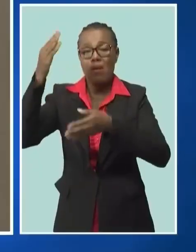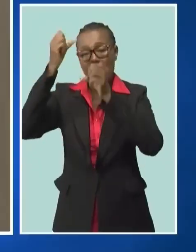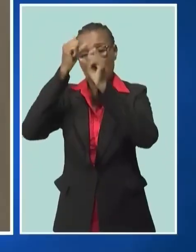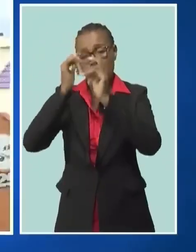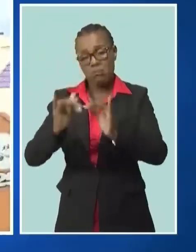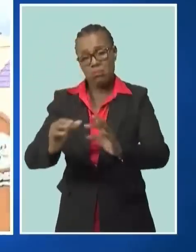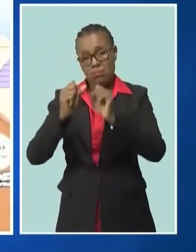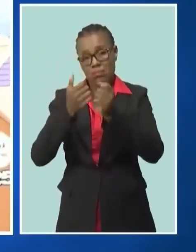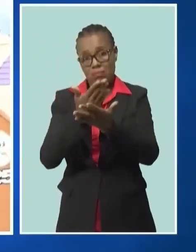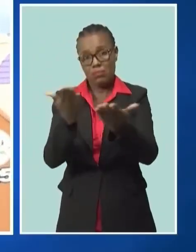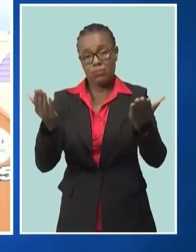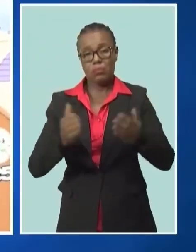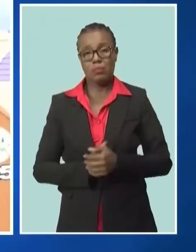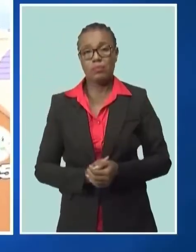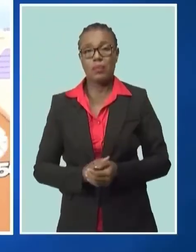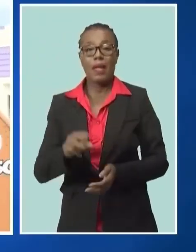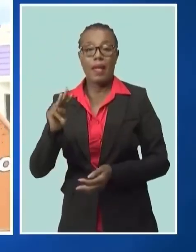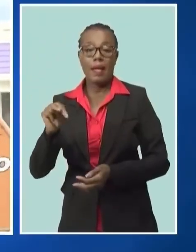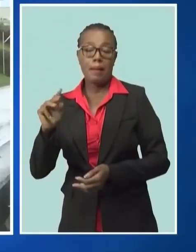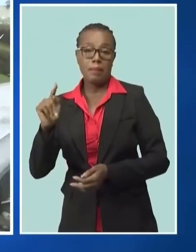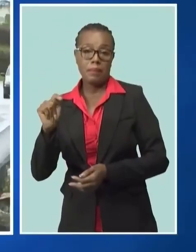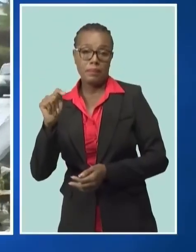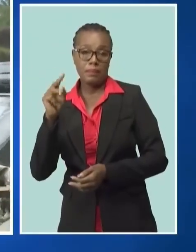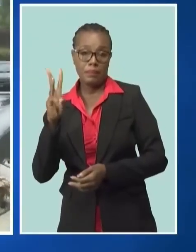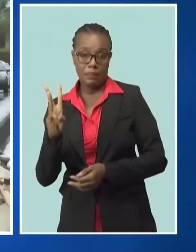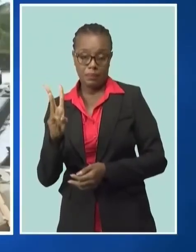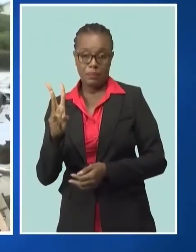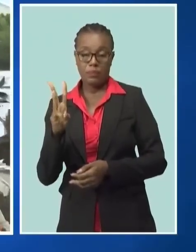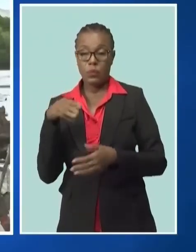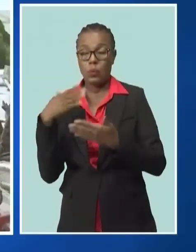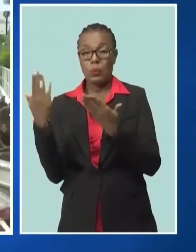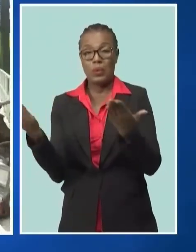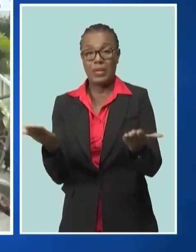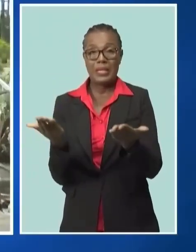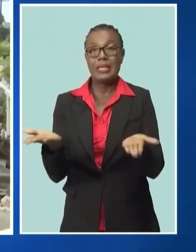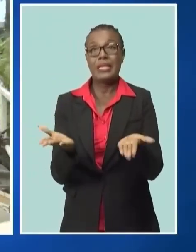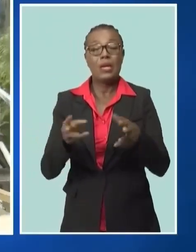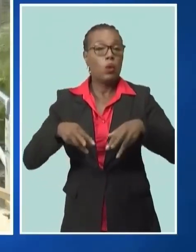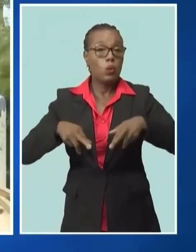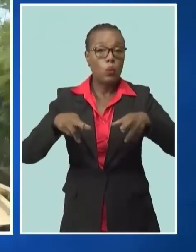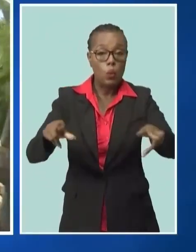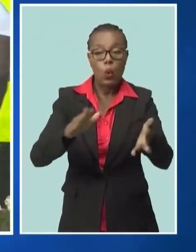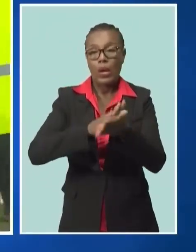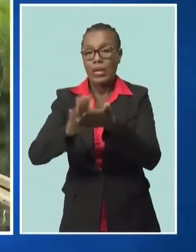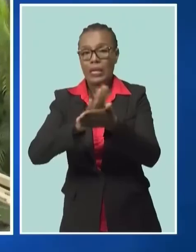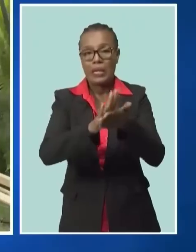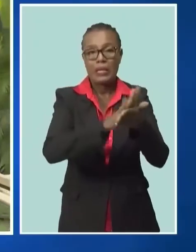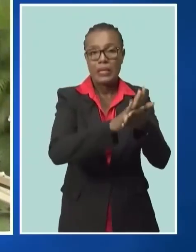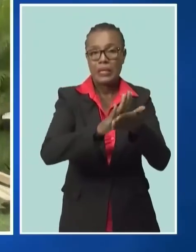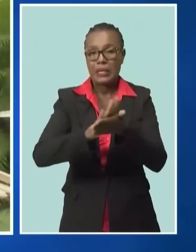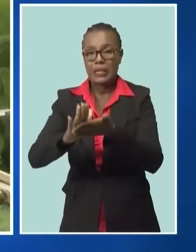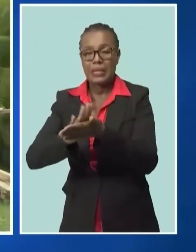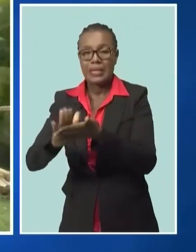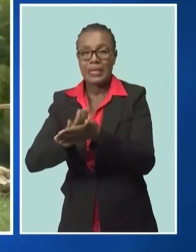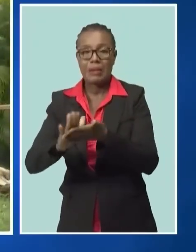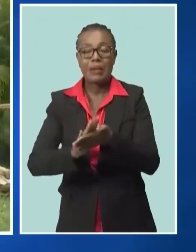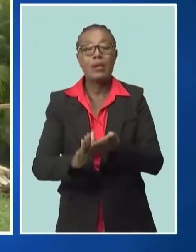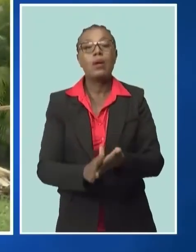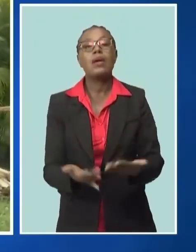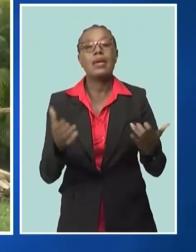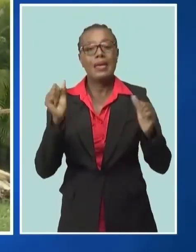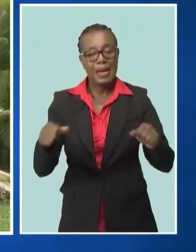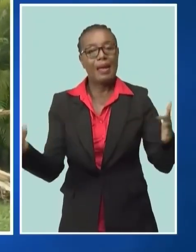The Ministry of Transport and Works were on hand clearing the road in Charles Road Bridge, which is once